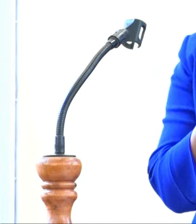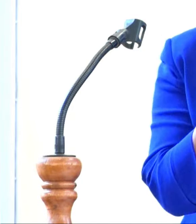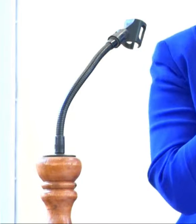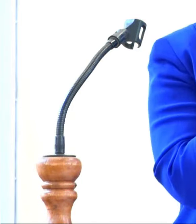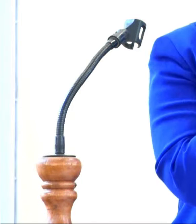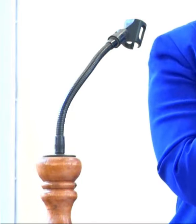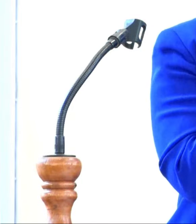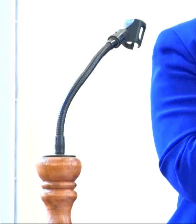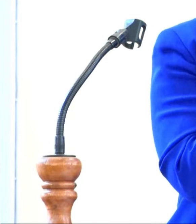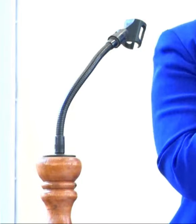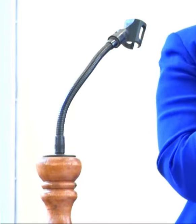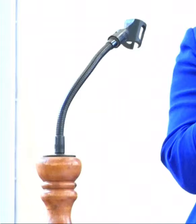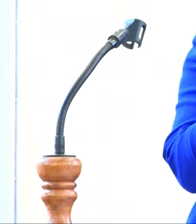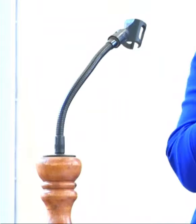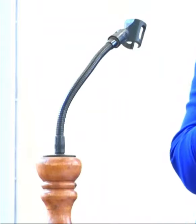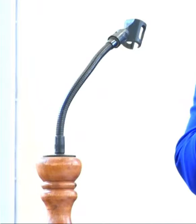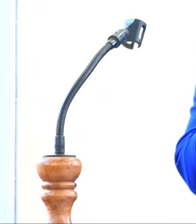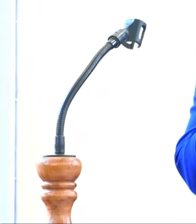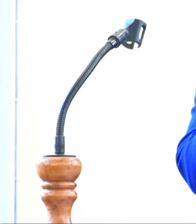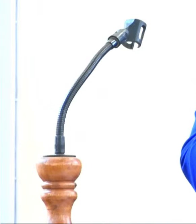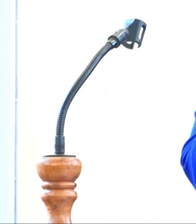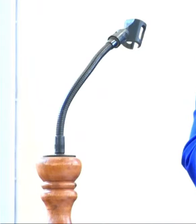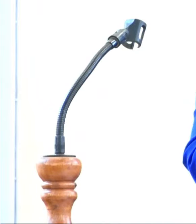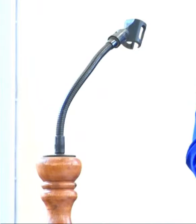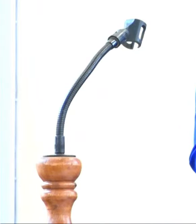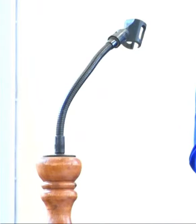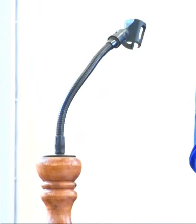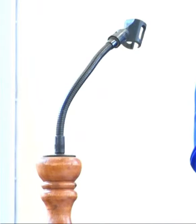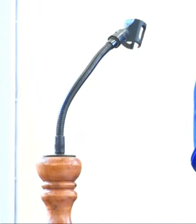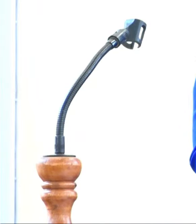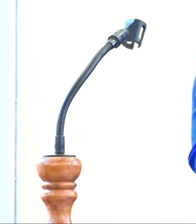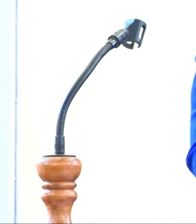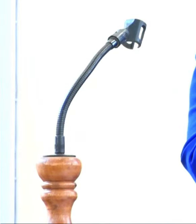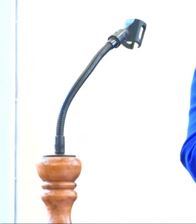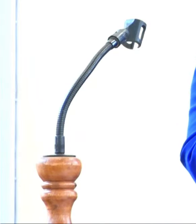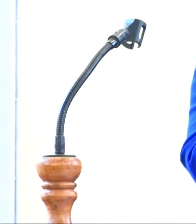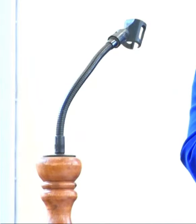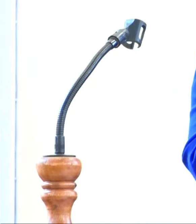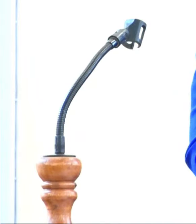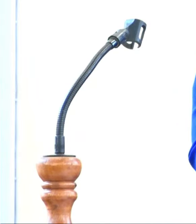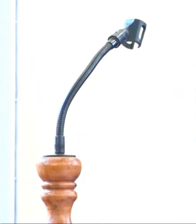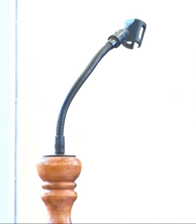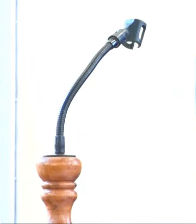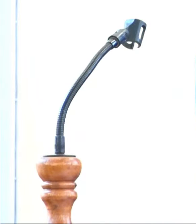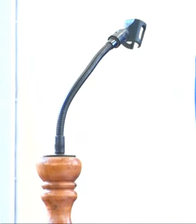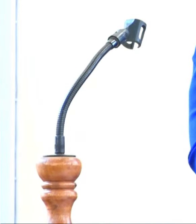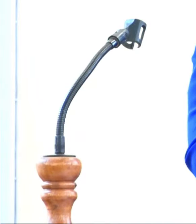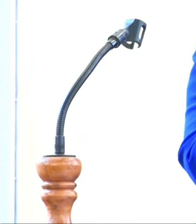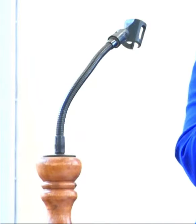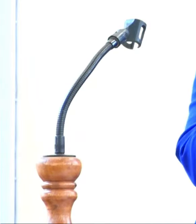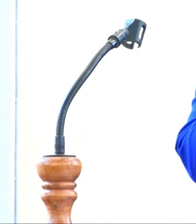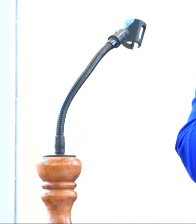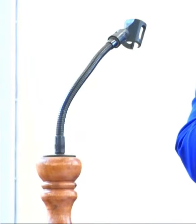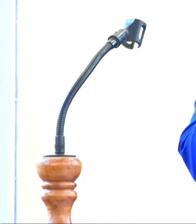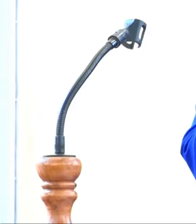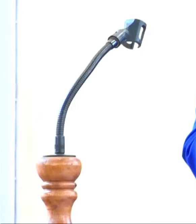to church today? What did you gain in church today? Praise him leo pengine walikuwa wajaomba asubuhi.